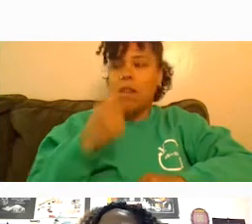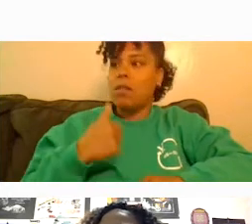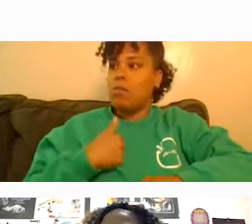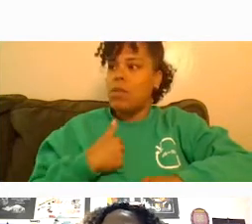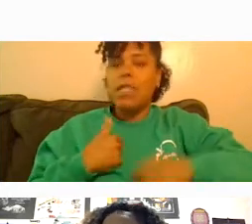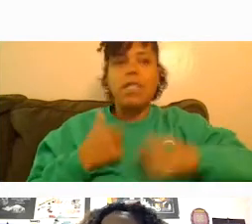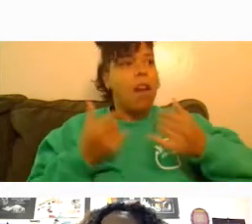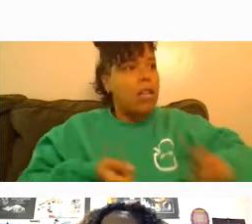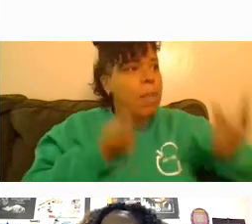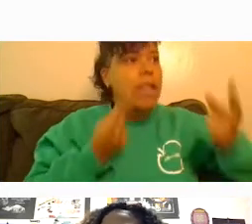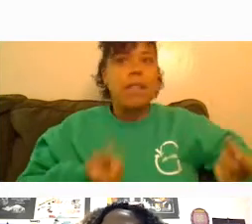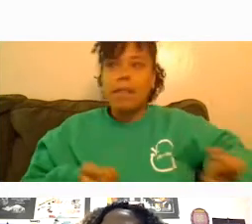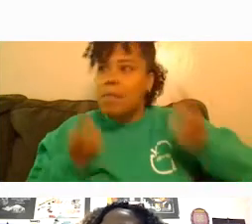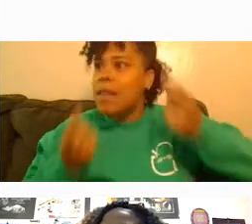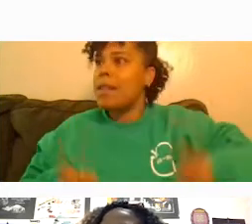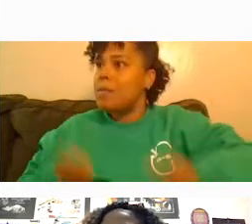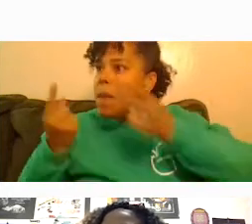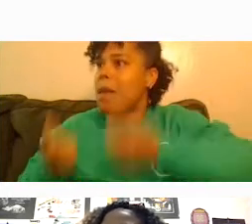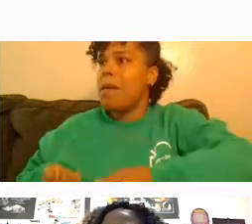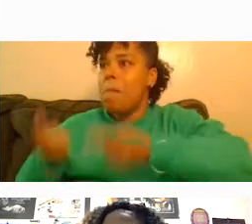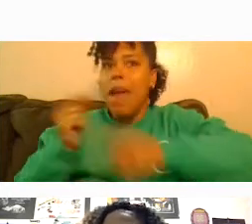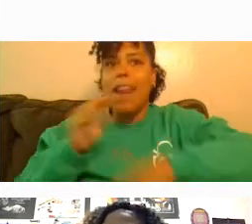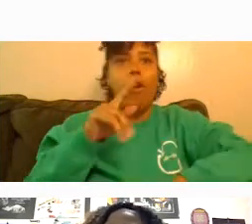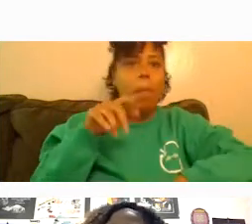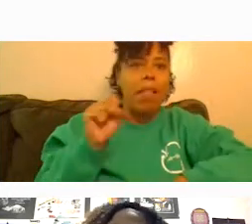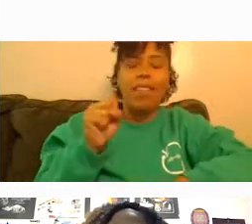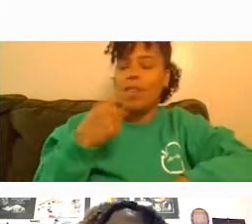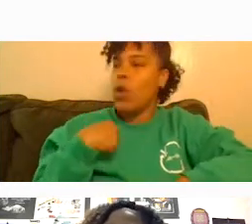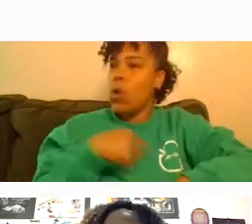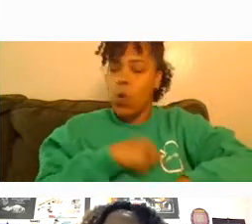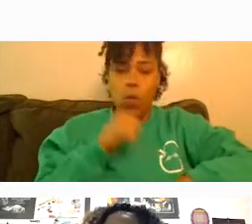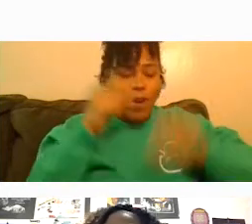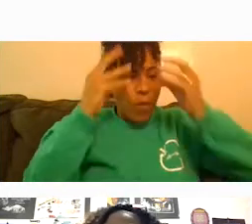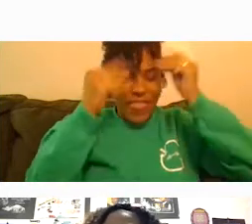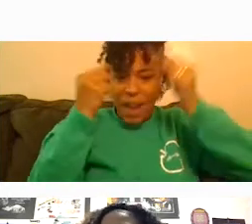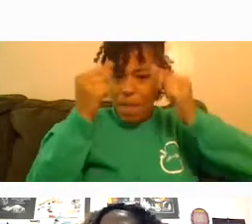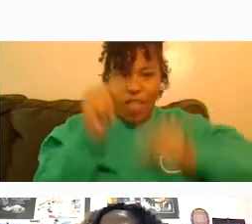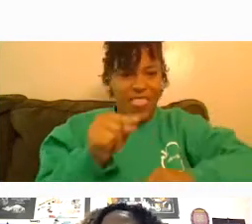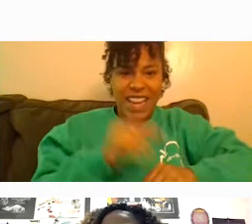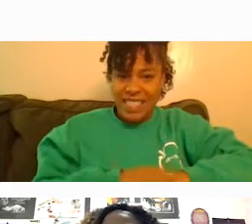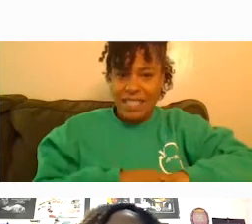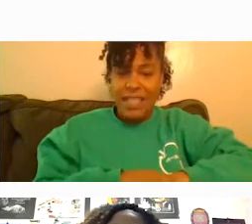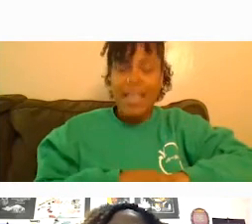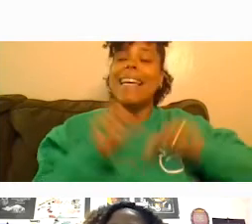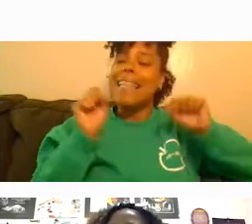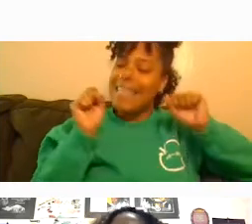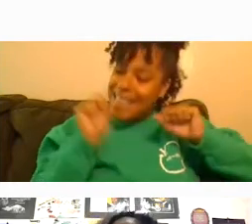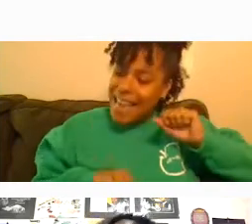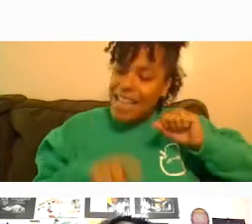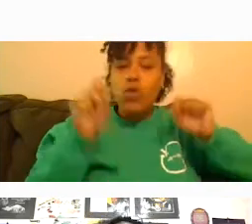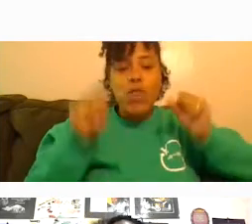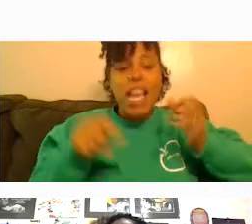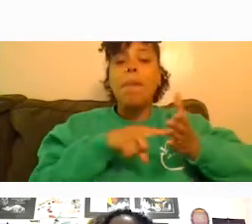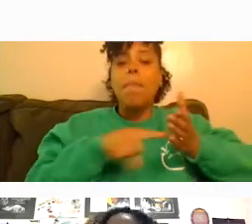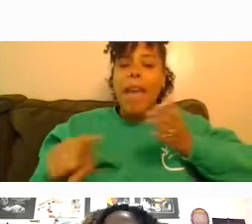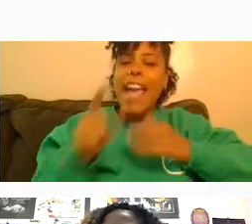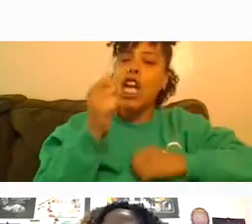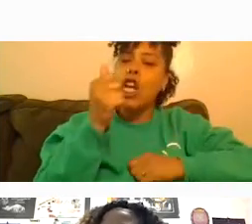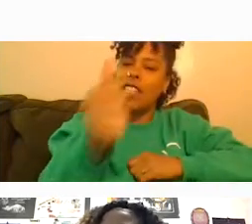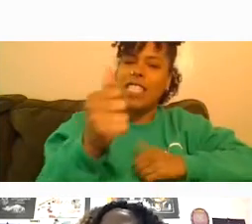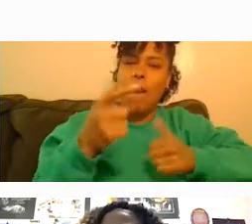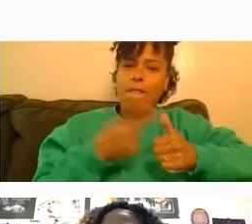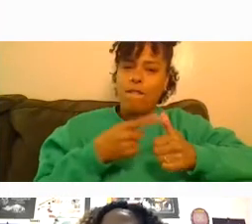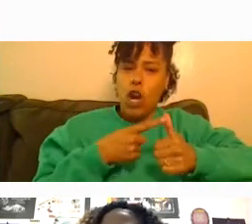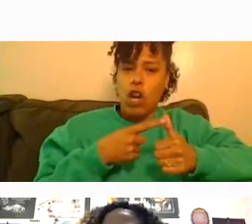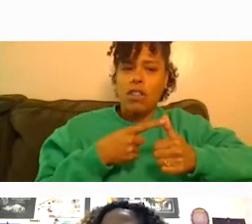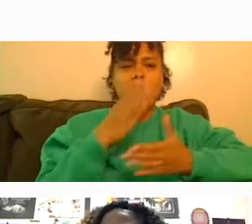we generally don't take care of this. This is very important. And yes, you can pay yourself first. I know some of you may be thinking, this sounds